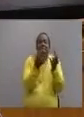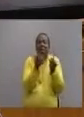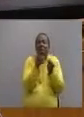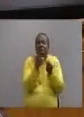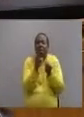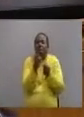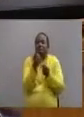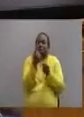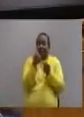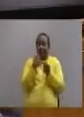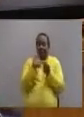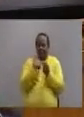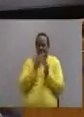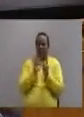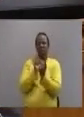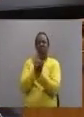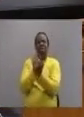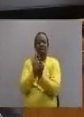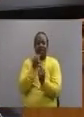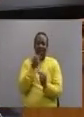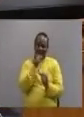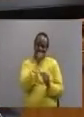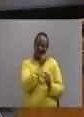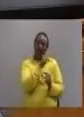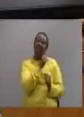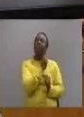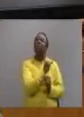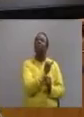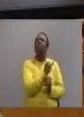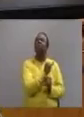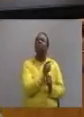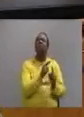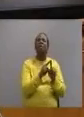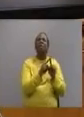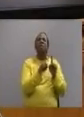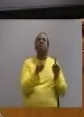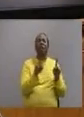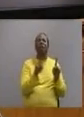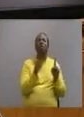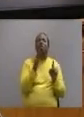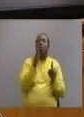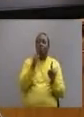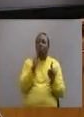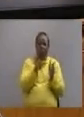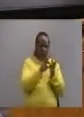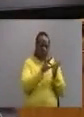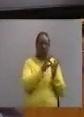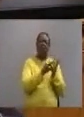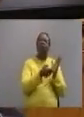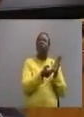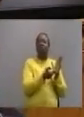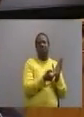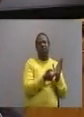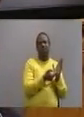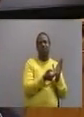the corridors that this is a bad bill, and yet you will vote for it. There is where